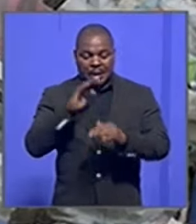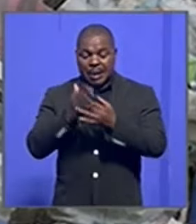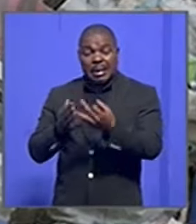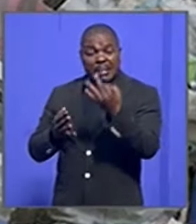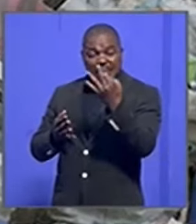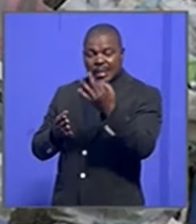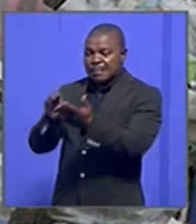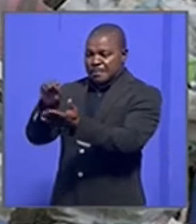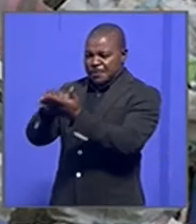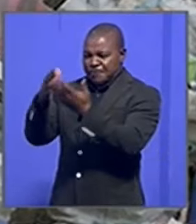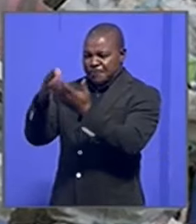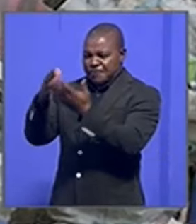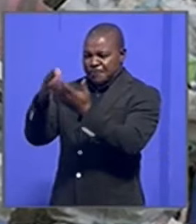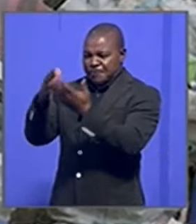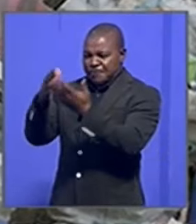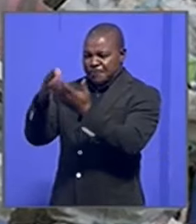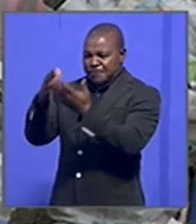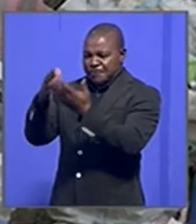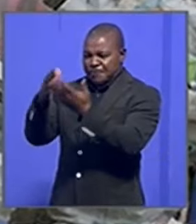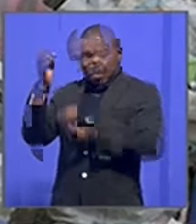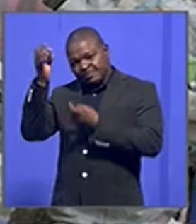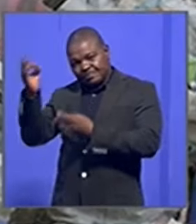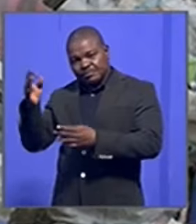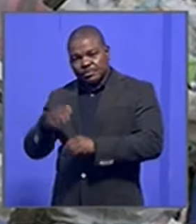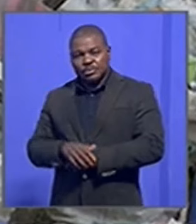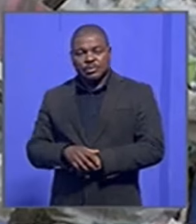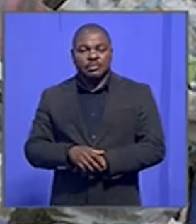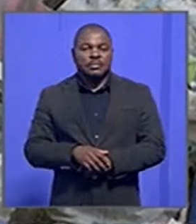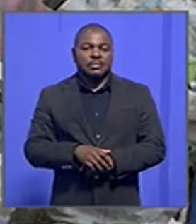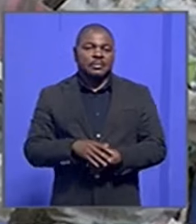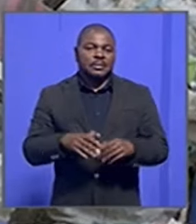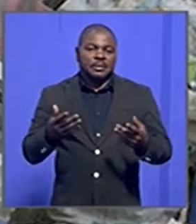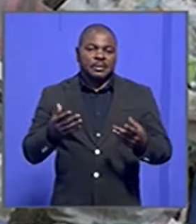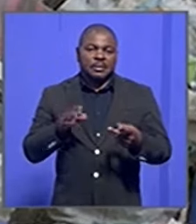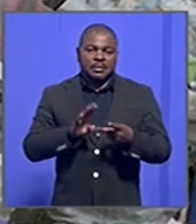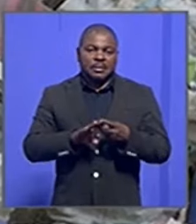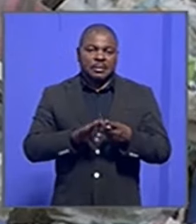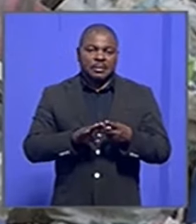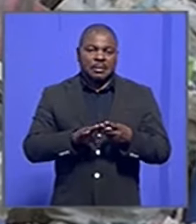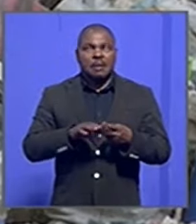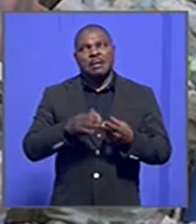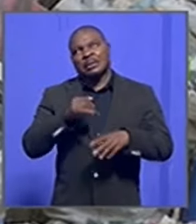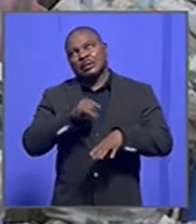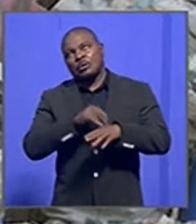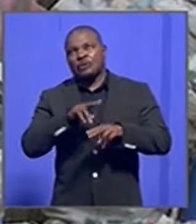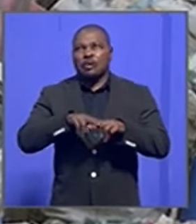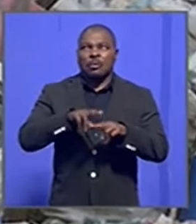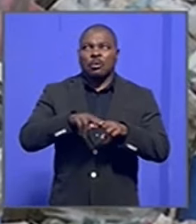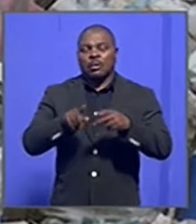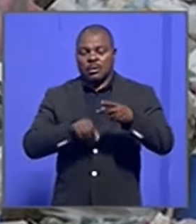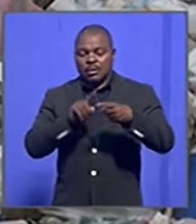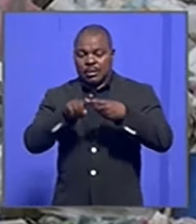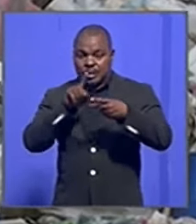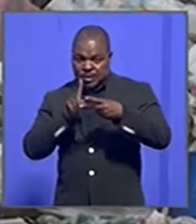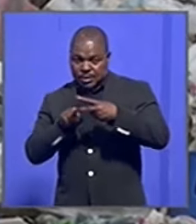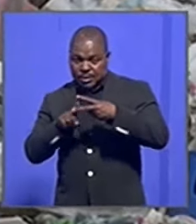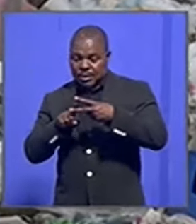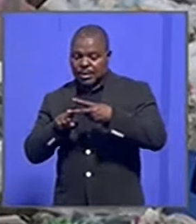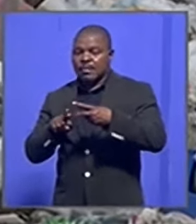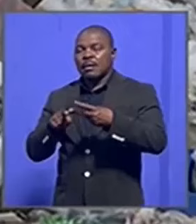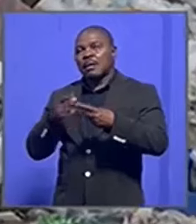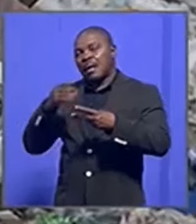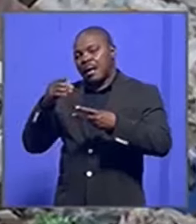police station. It happened during February. The second one, it was in April,